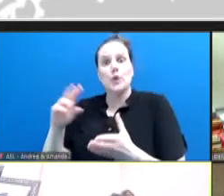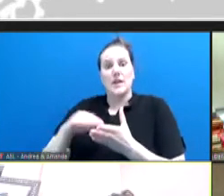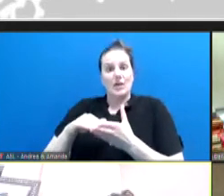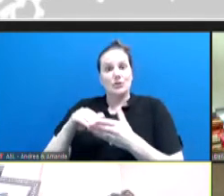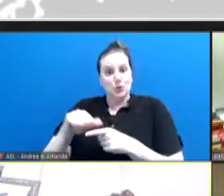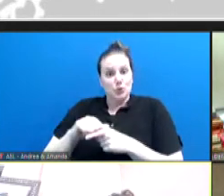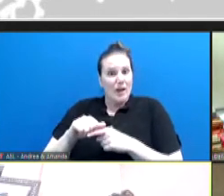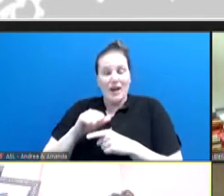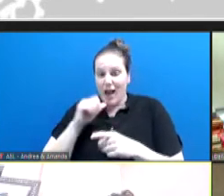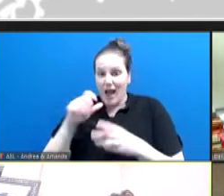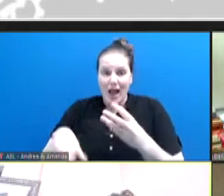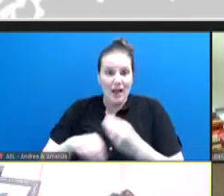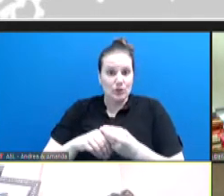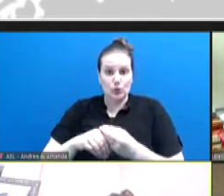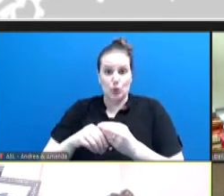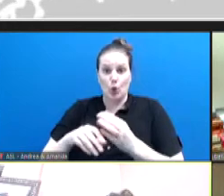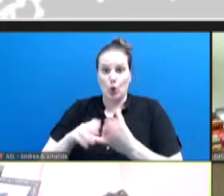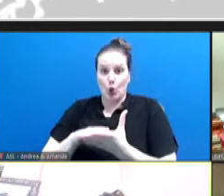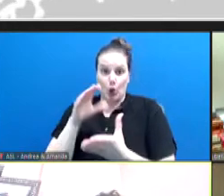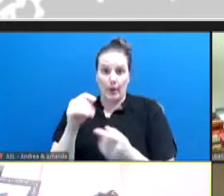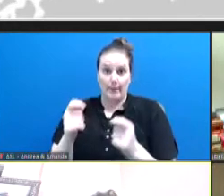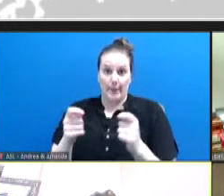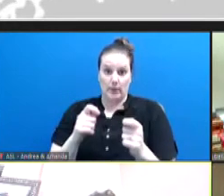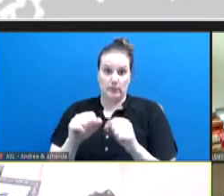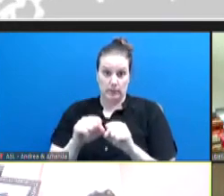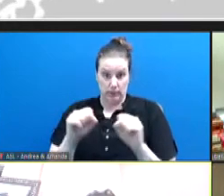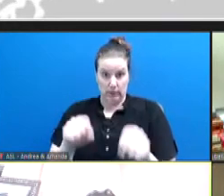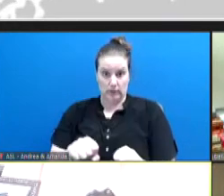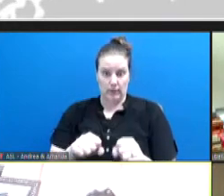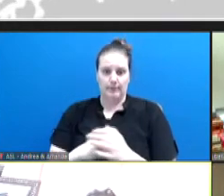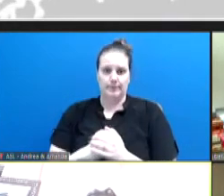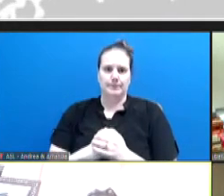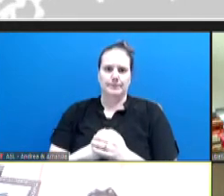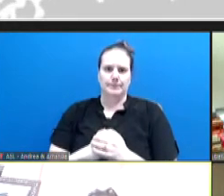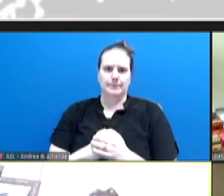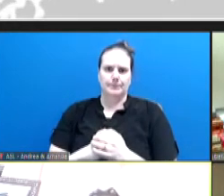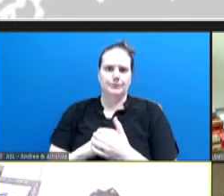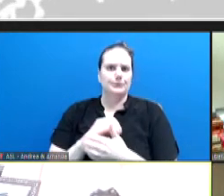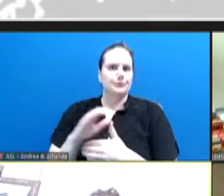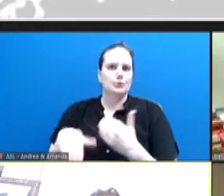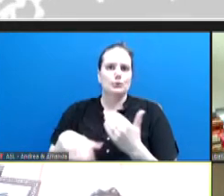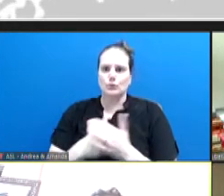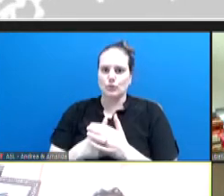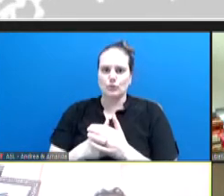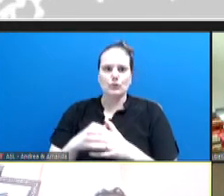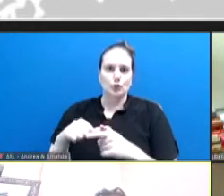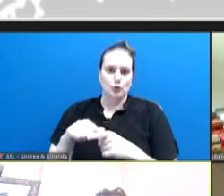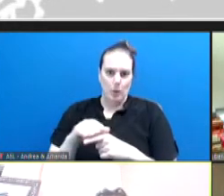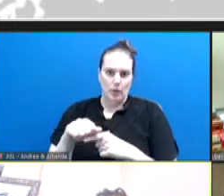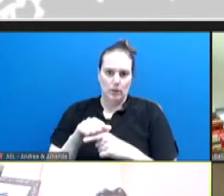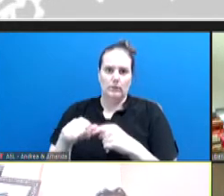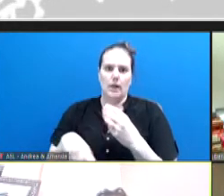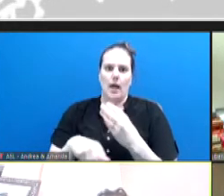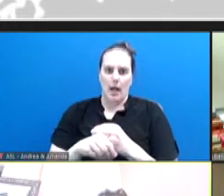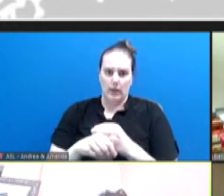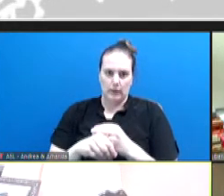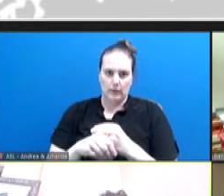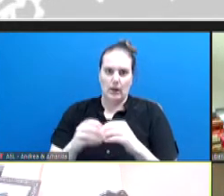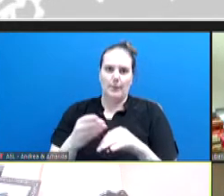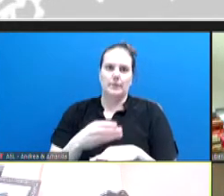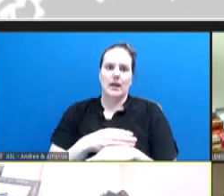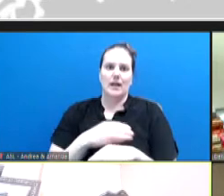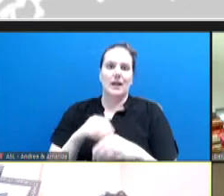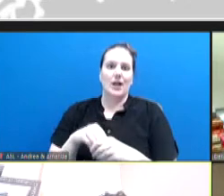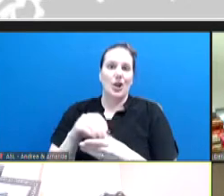added to the learning management system, and that all the training where we added it updated in the learning